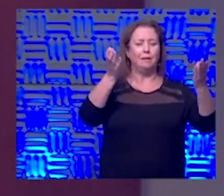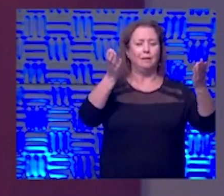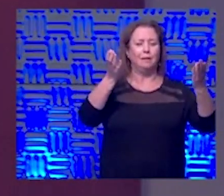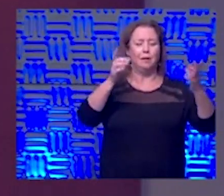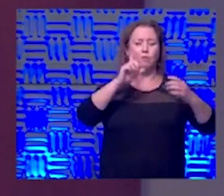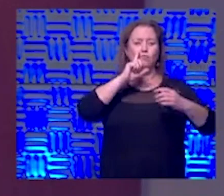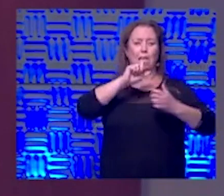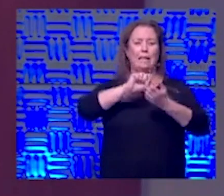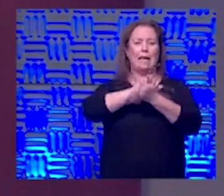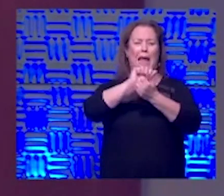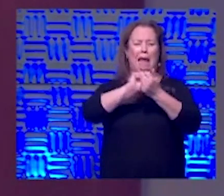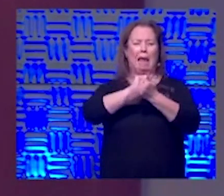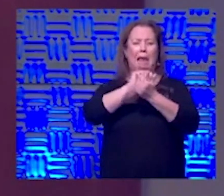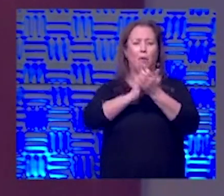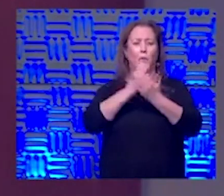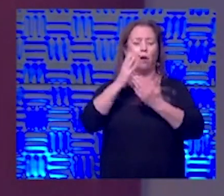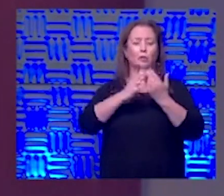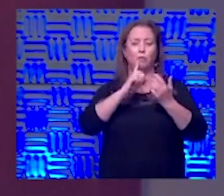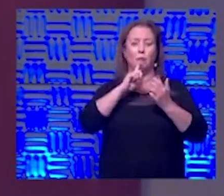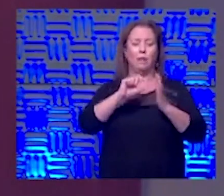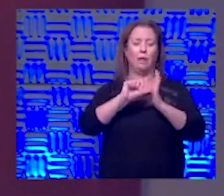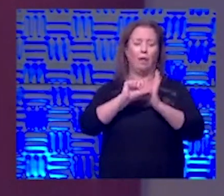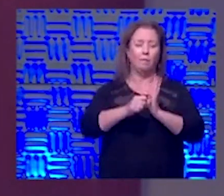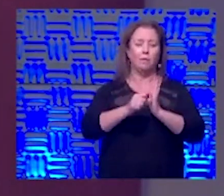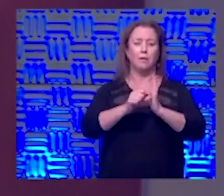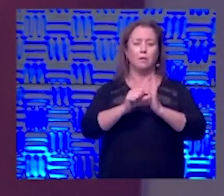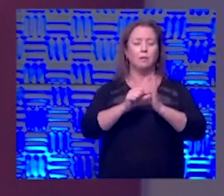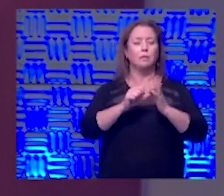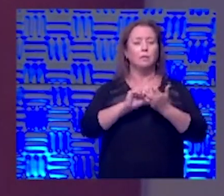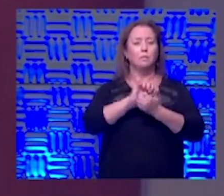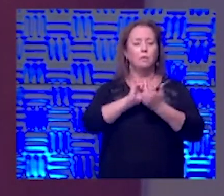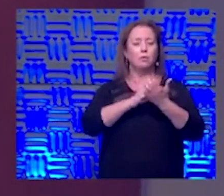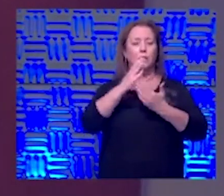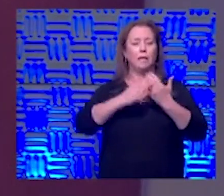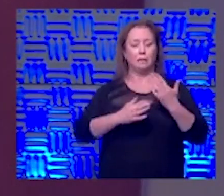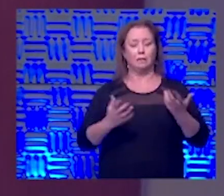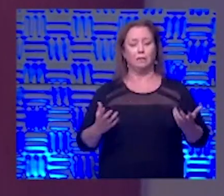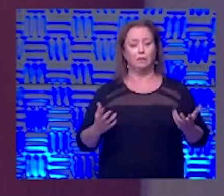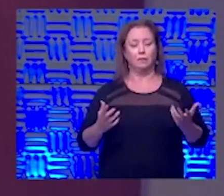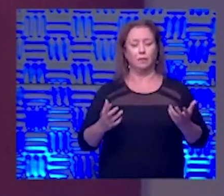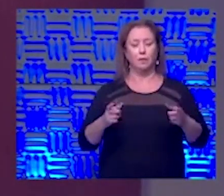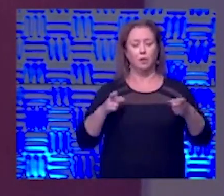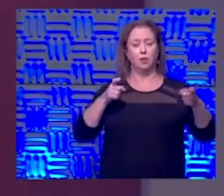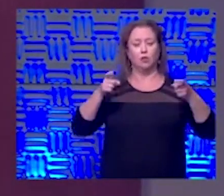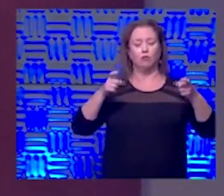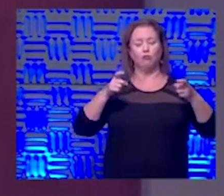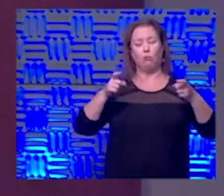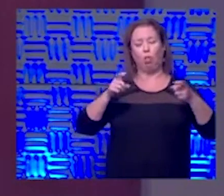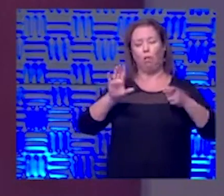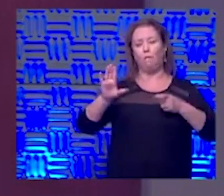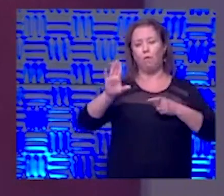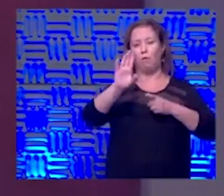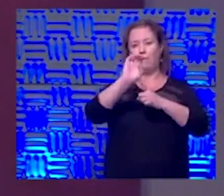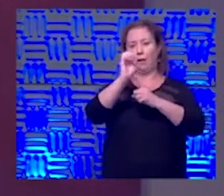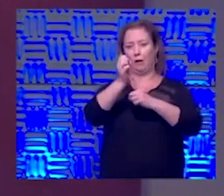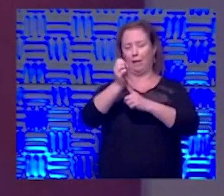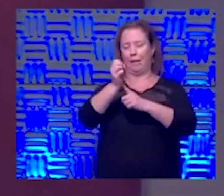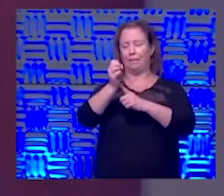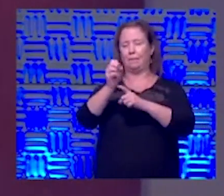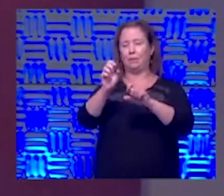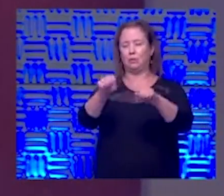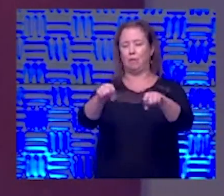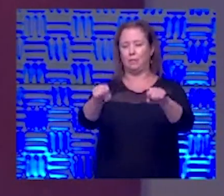really the hand hygiene would be the things to stress, and having control over the environment as much as you